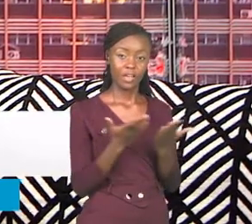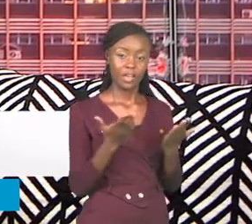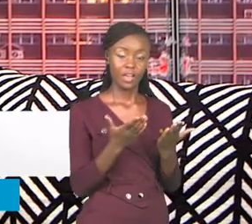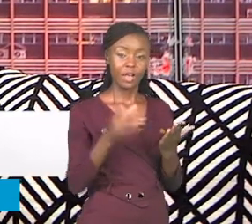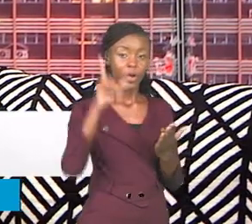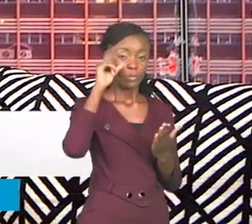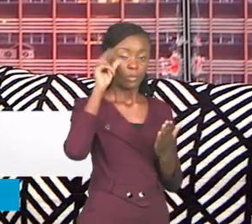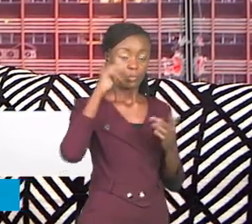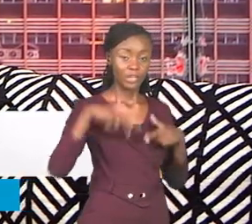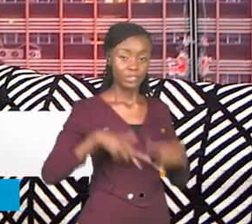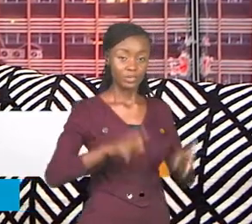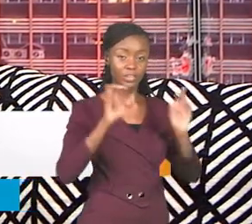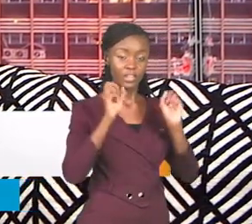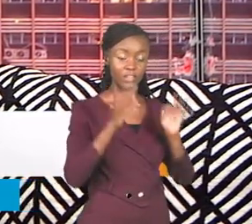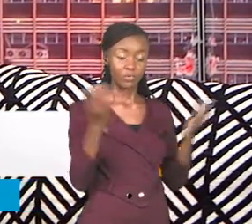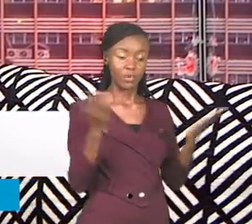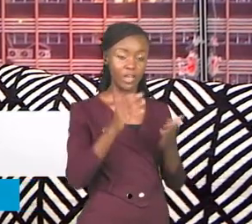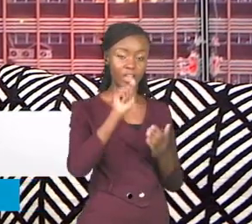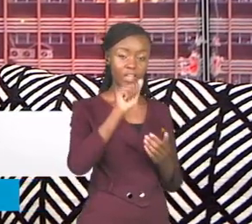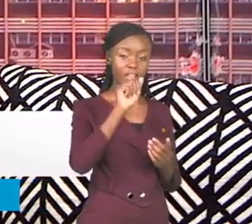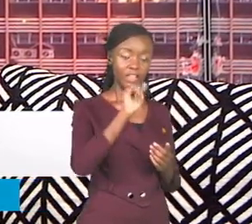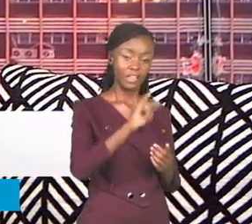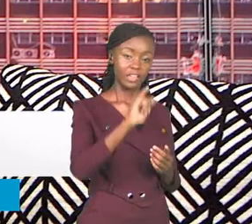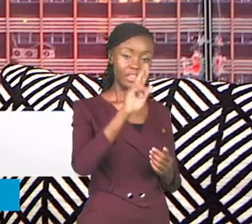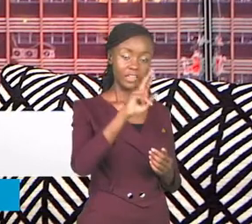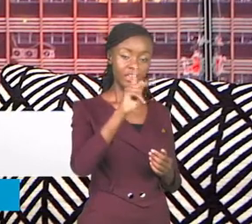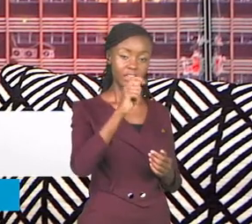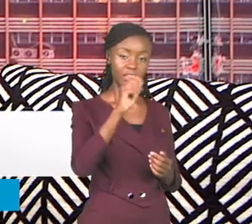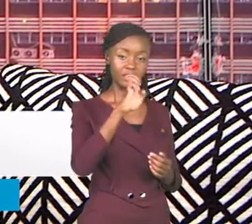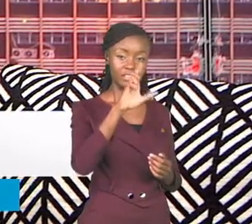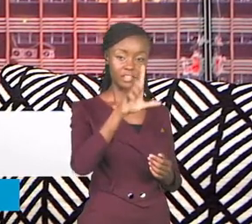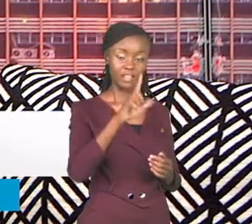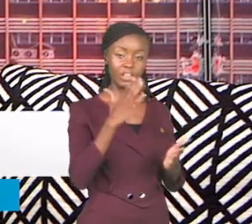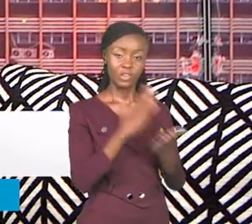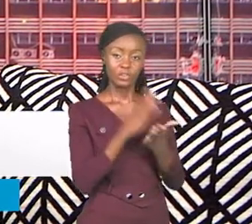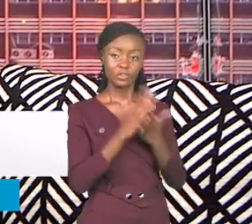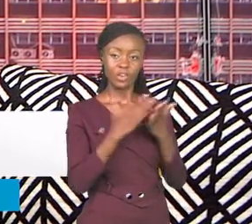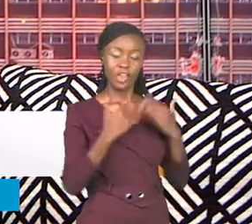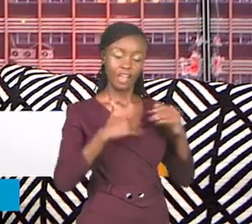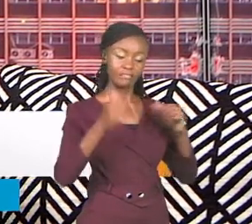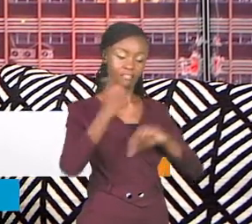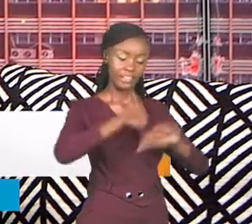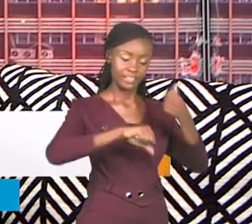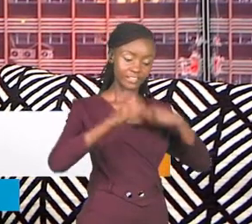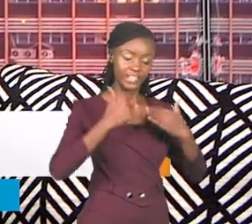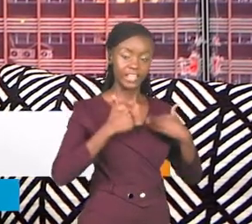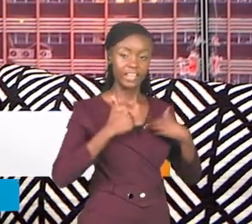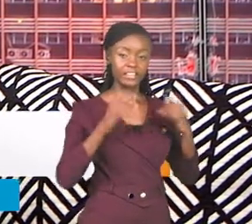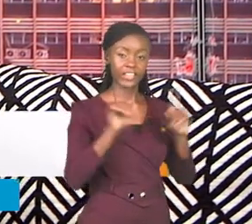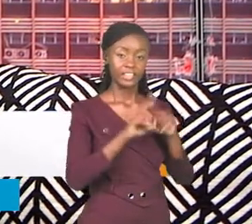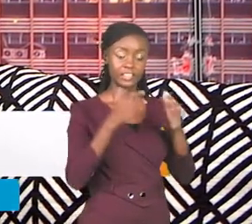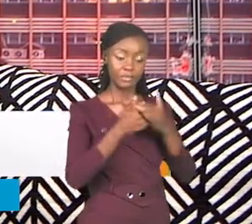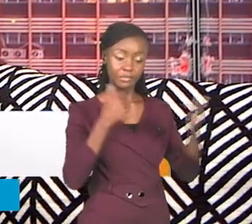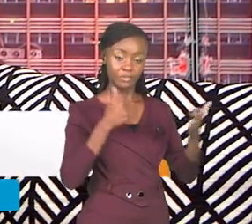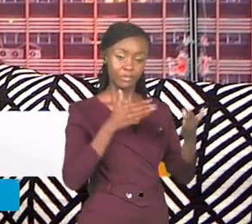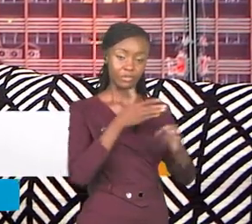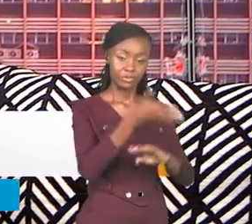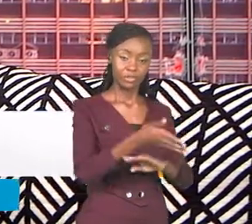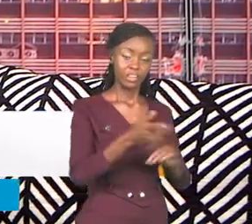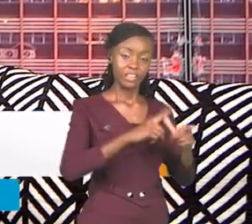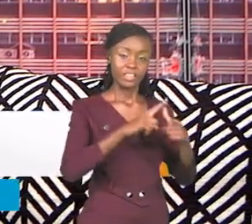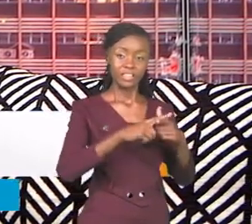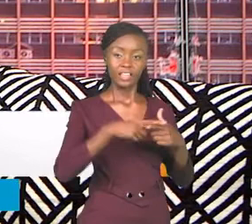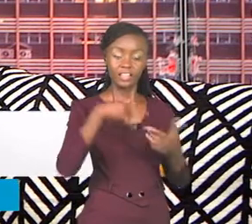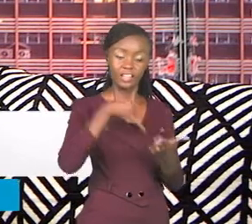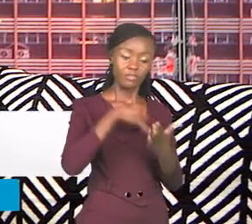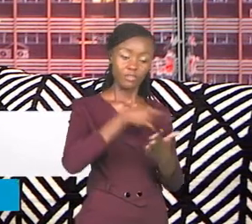Mombasa Road. Mm-hmm. If you're at Airtel, mm-hmm. you'd see our marshals yeah. very actively involved, and they would stop you, and before you cross, they're able to engage you and mm-hmm. just